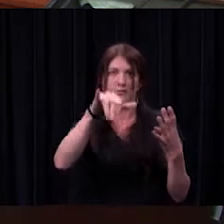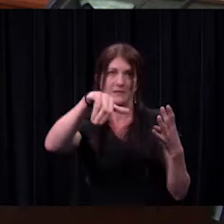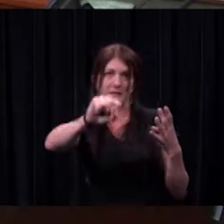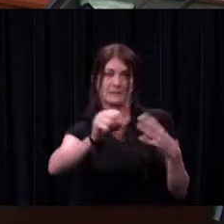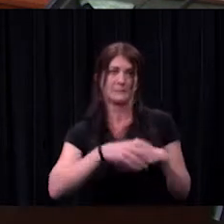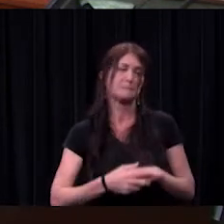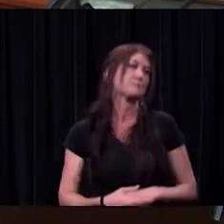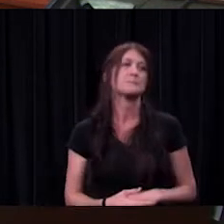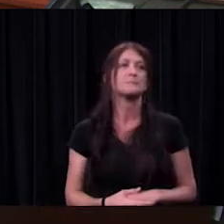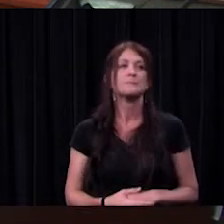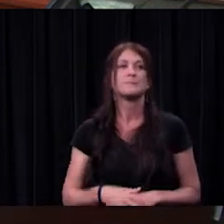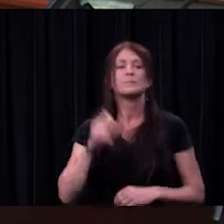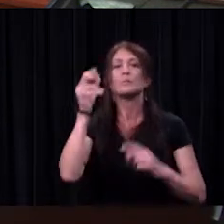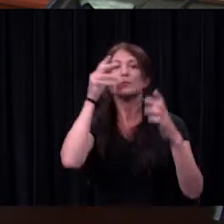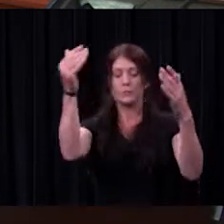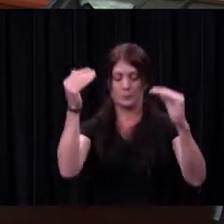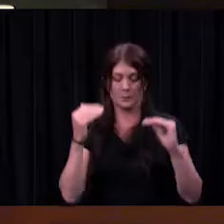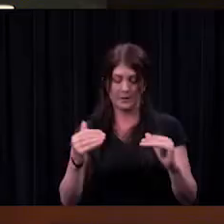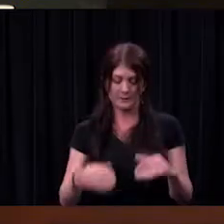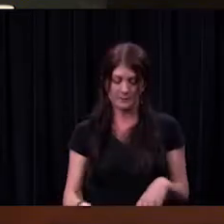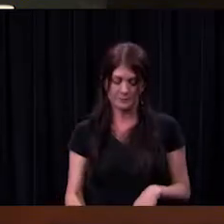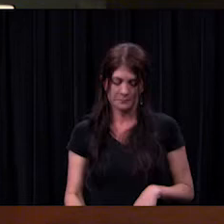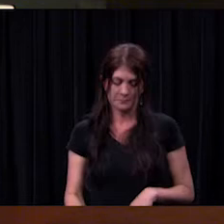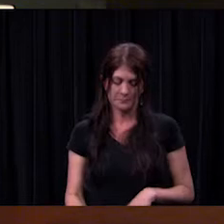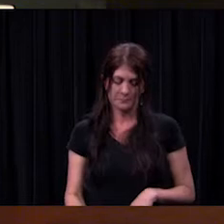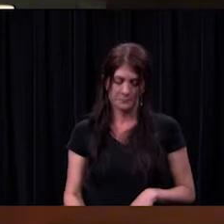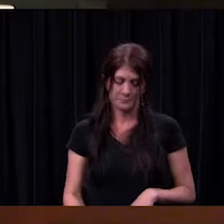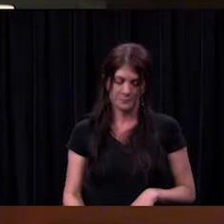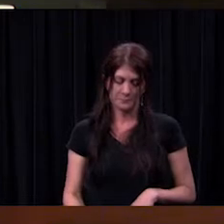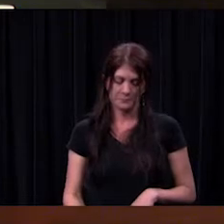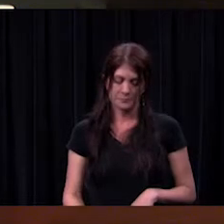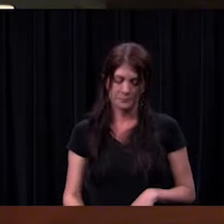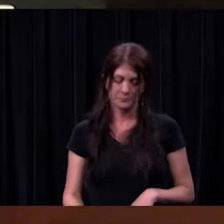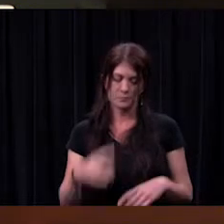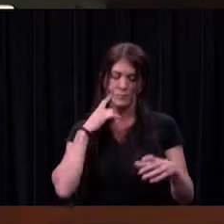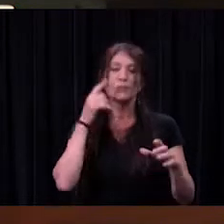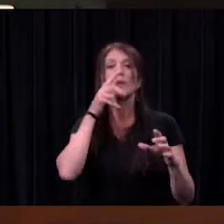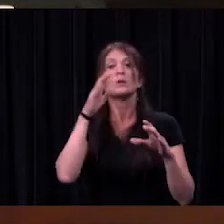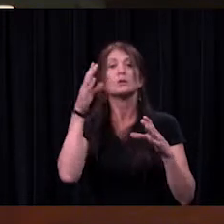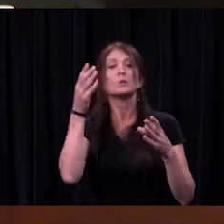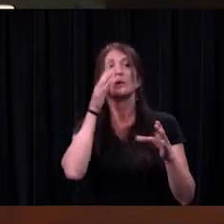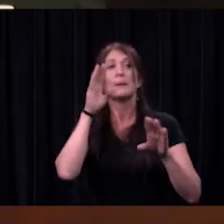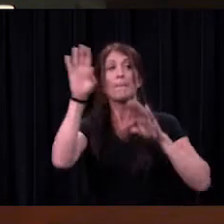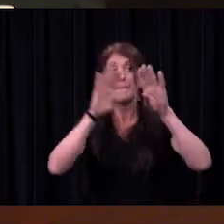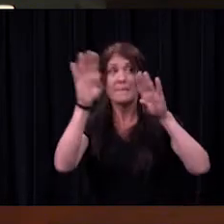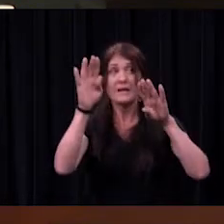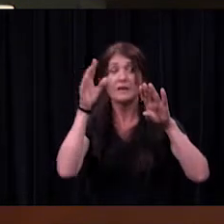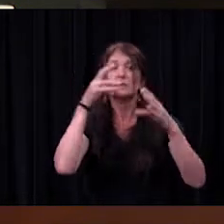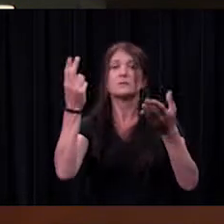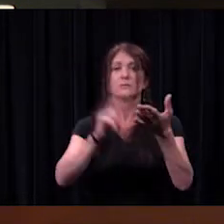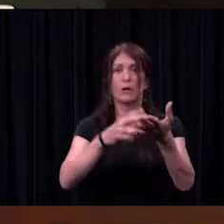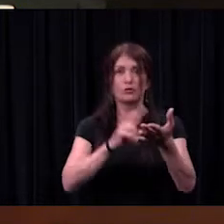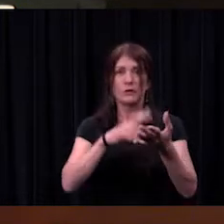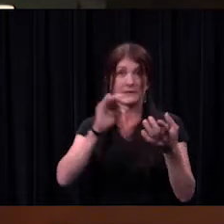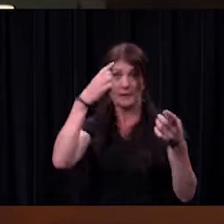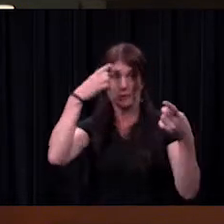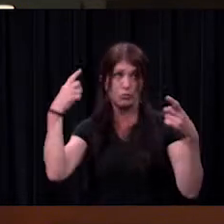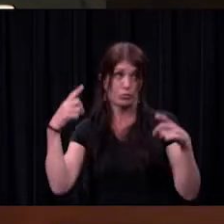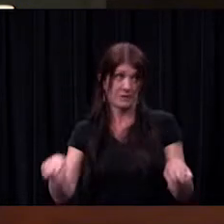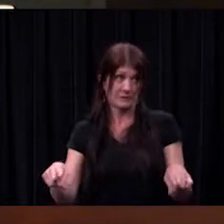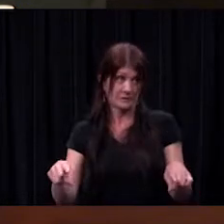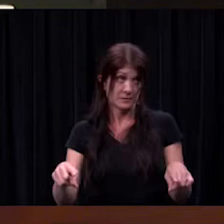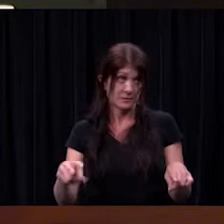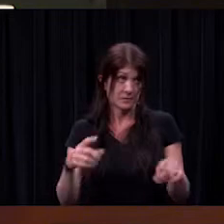Okay. Moving on to action bids, contracts, agreements. Does anyone want to pull anything out of here before